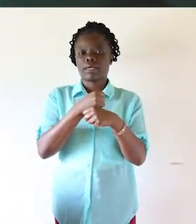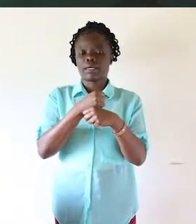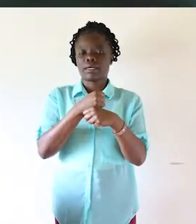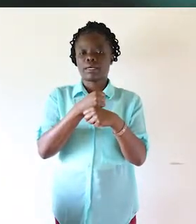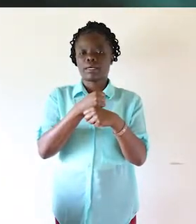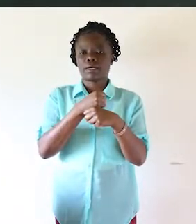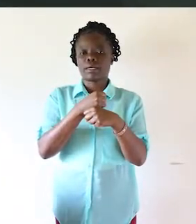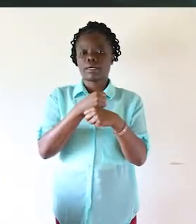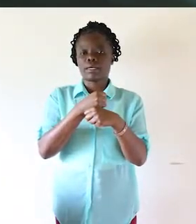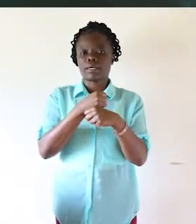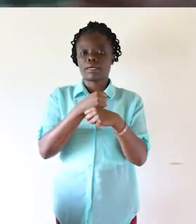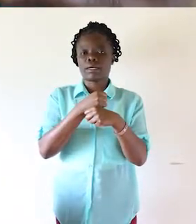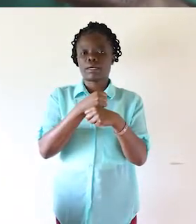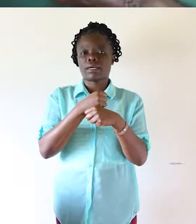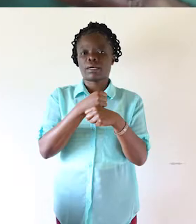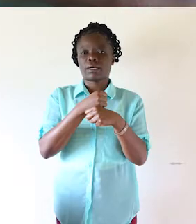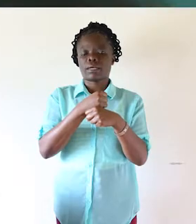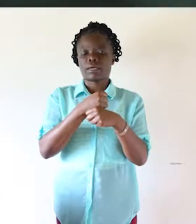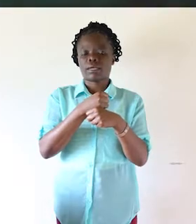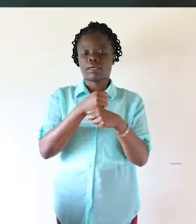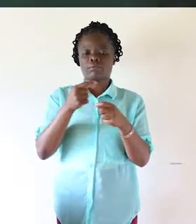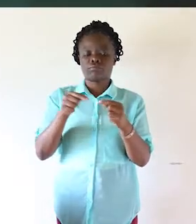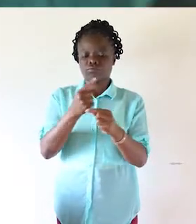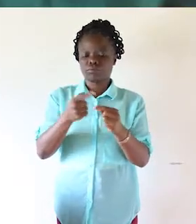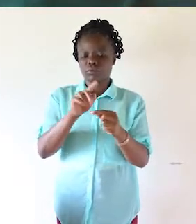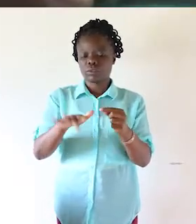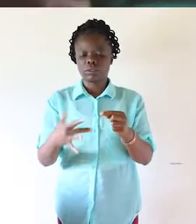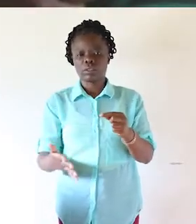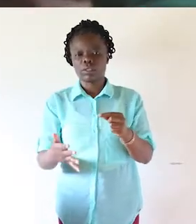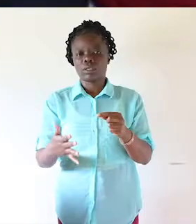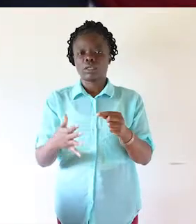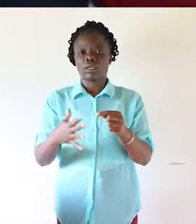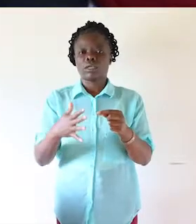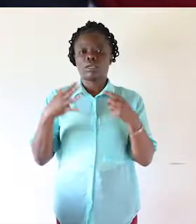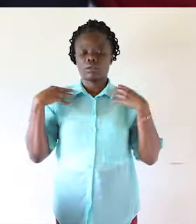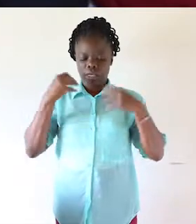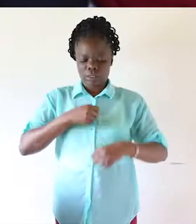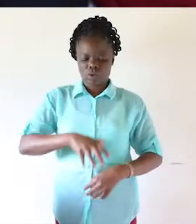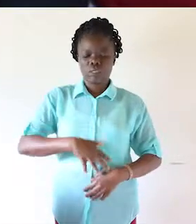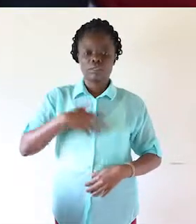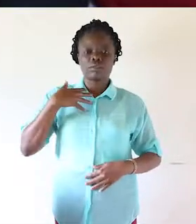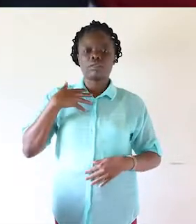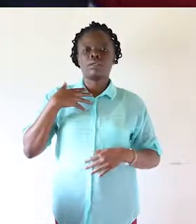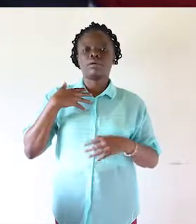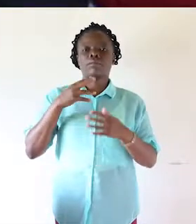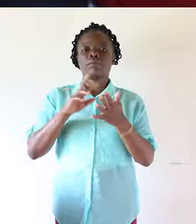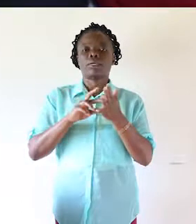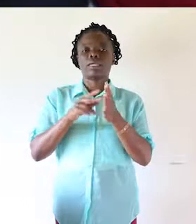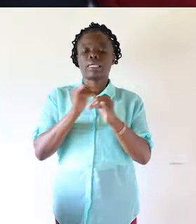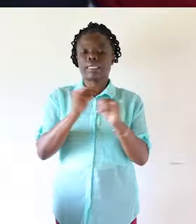dust avoids dirtiness of threads here, so your clothes will